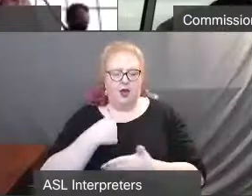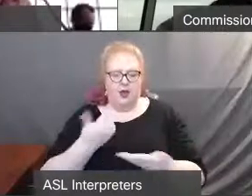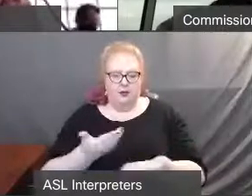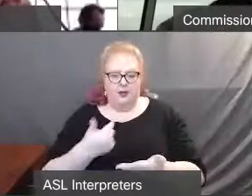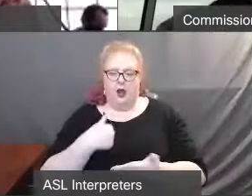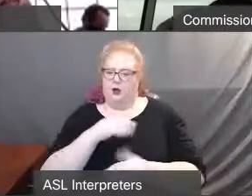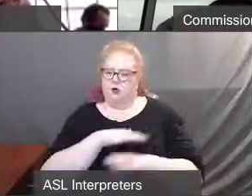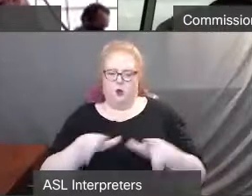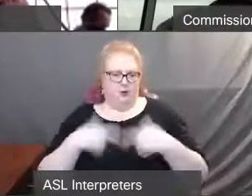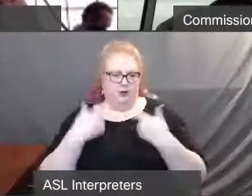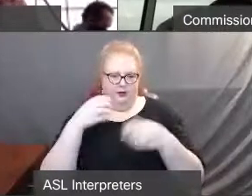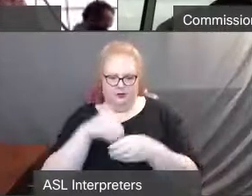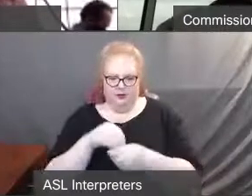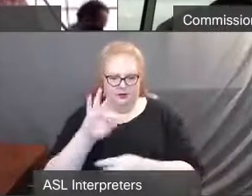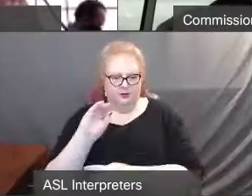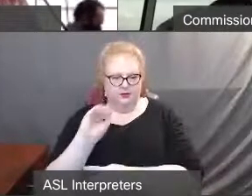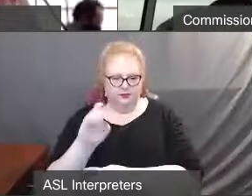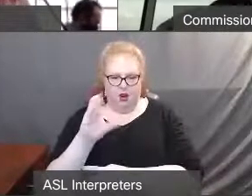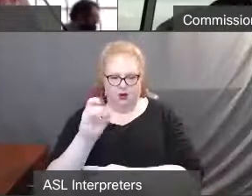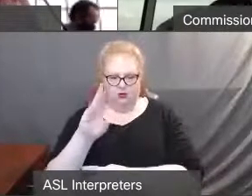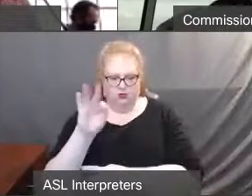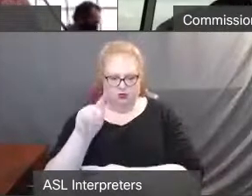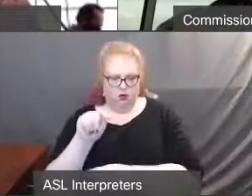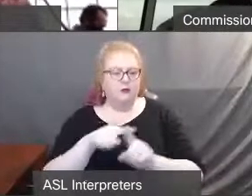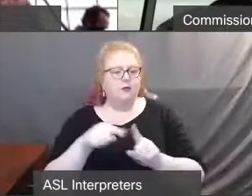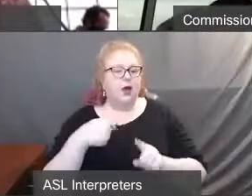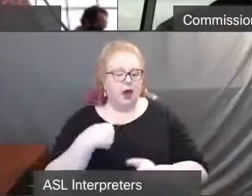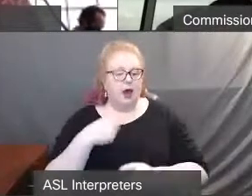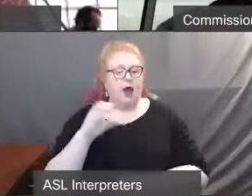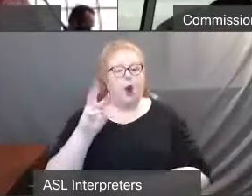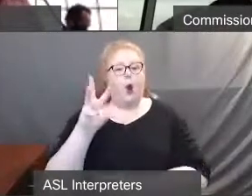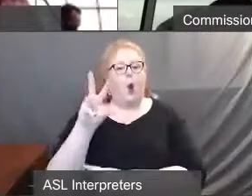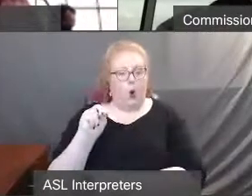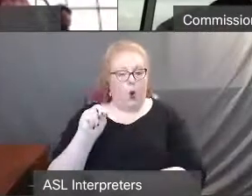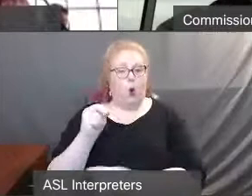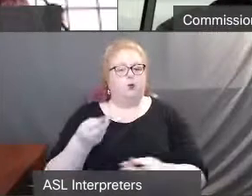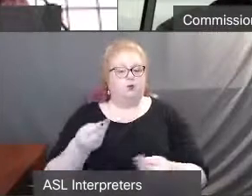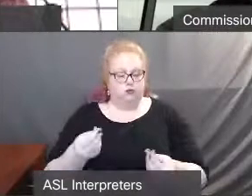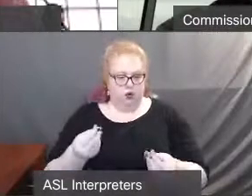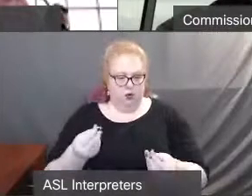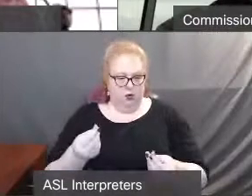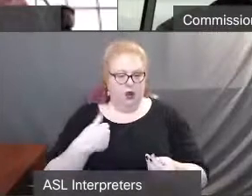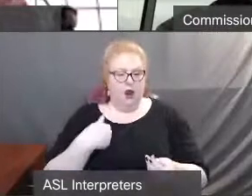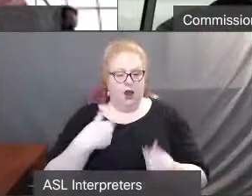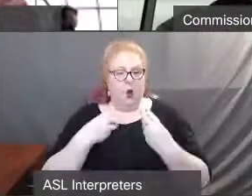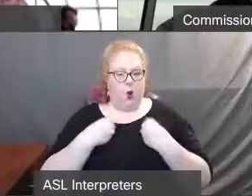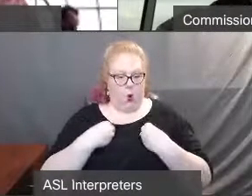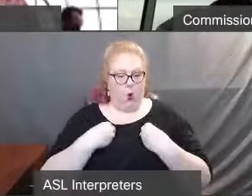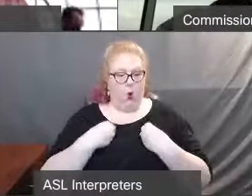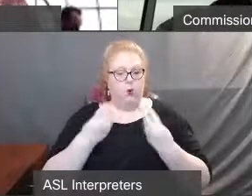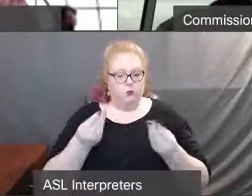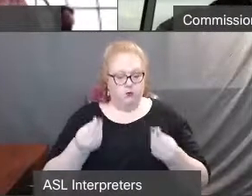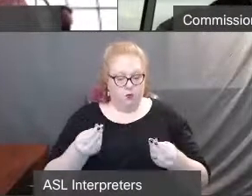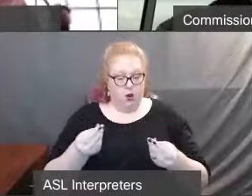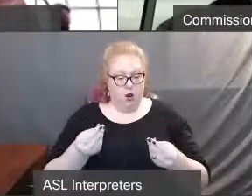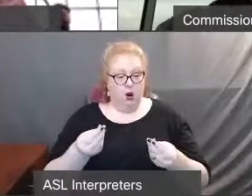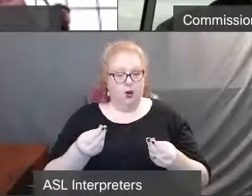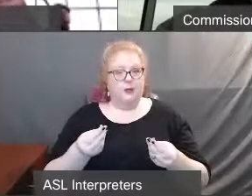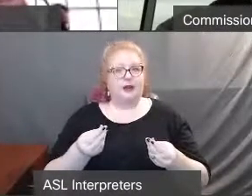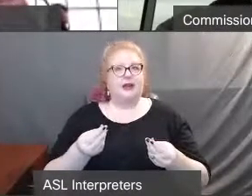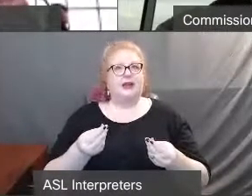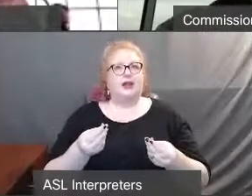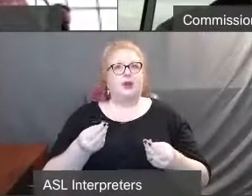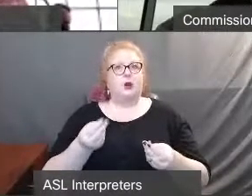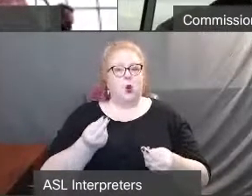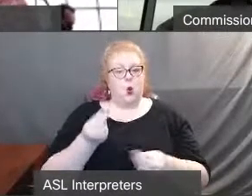in Foxcroft neighborhood, but I do own property. I actually own property that is immediately to the